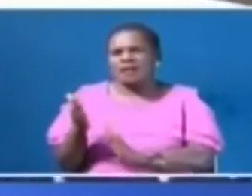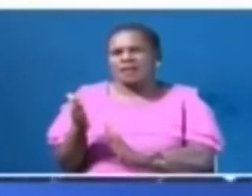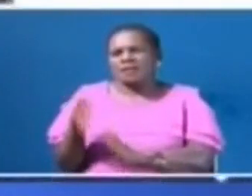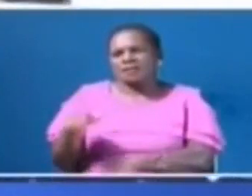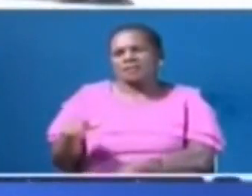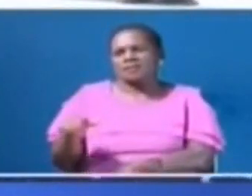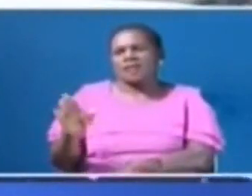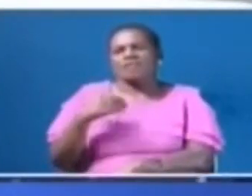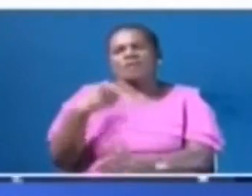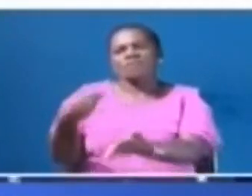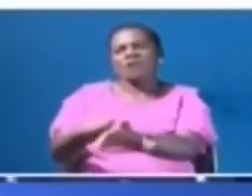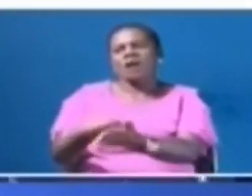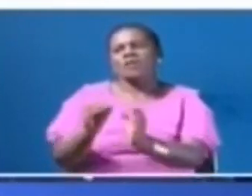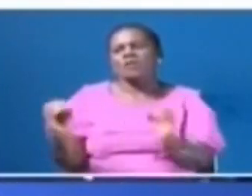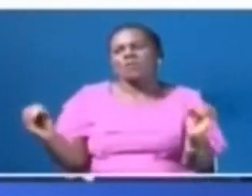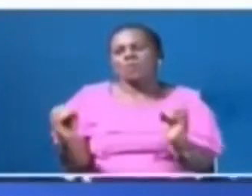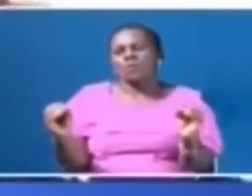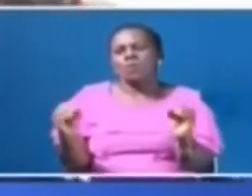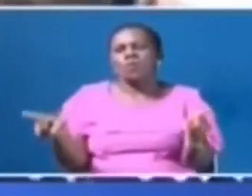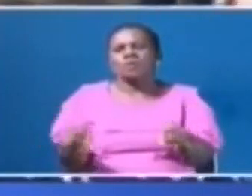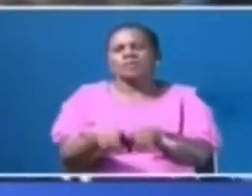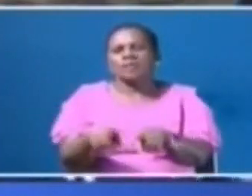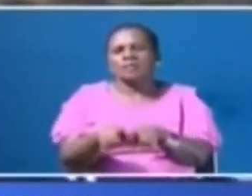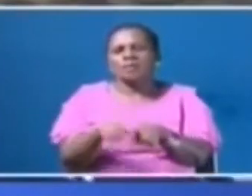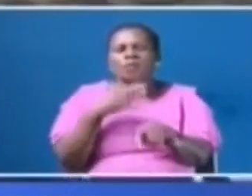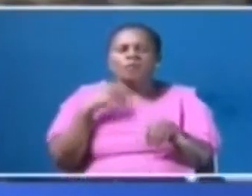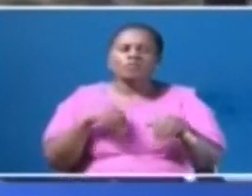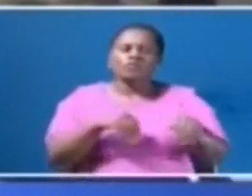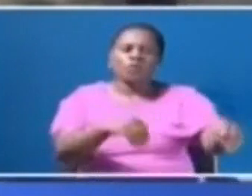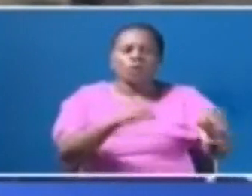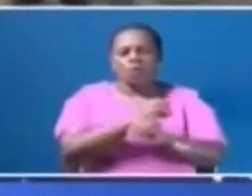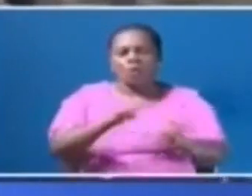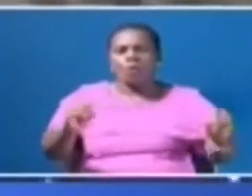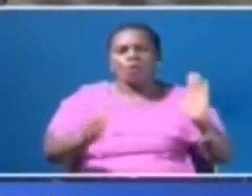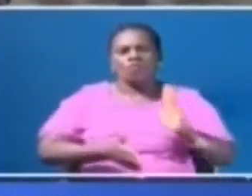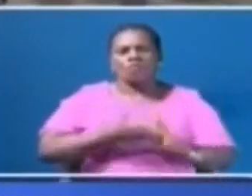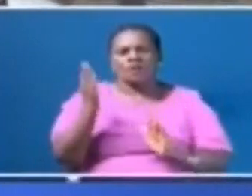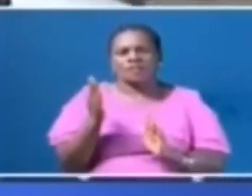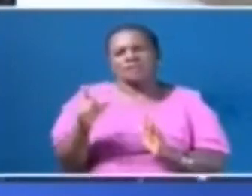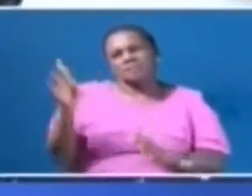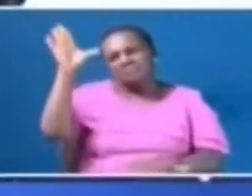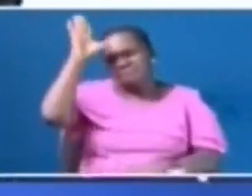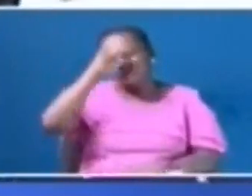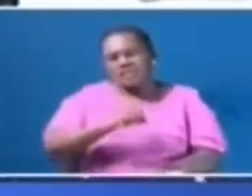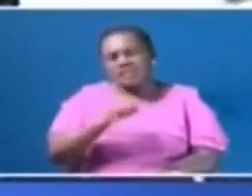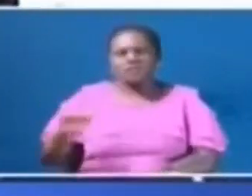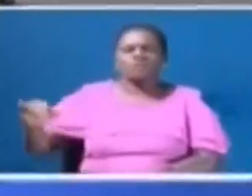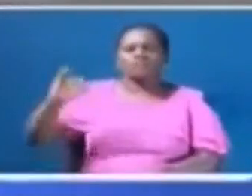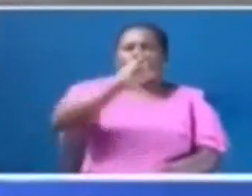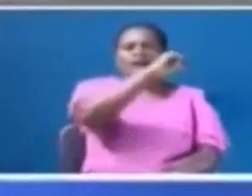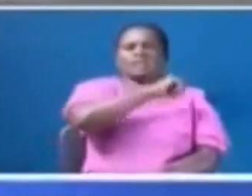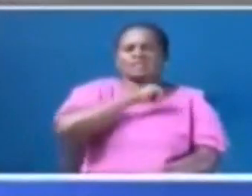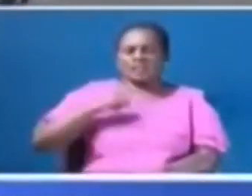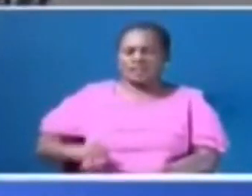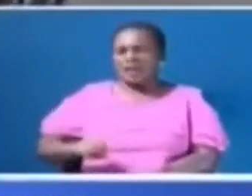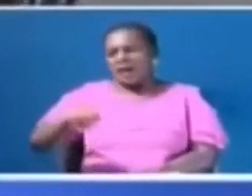her, she didn't have the money and also she didn't want to follow it so fast. So akakosa hiyo chance ya kwenda China. Kwa